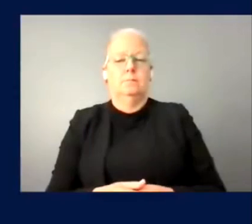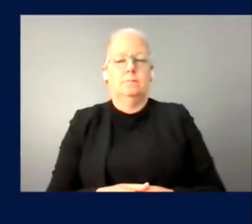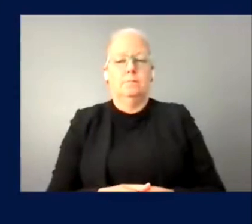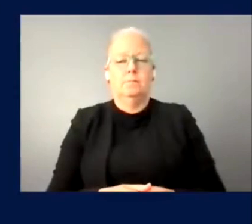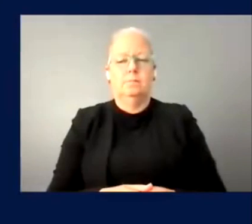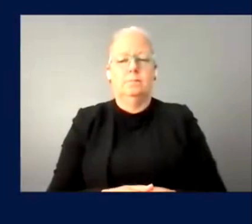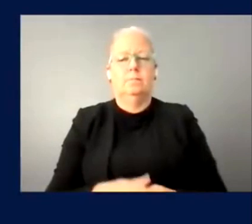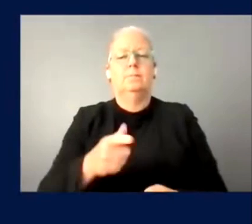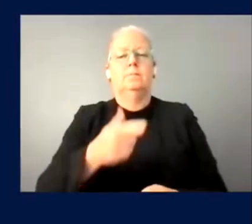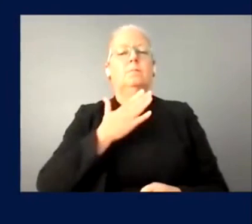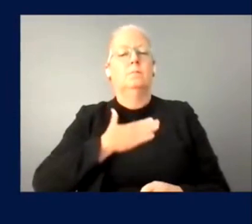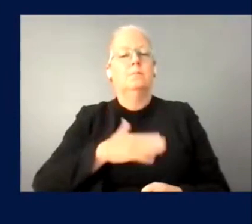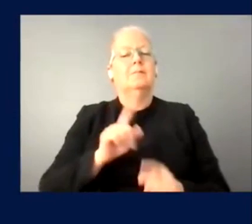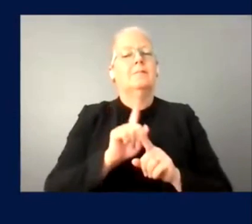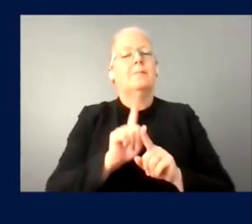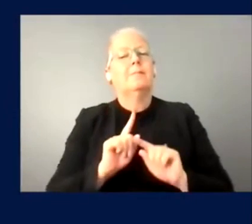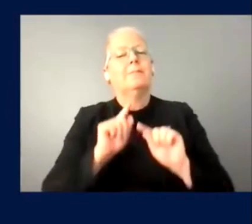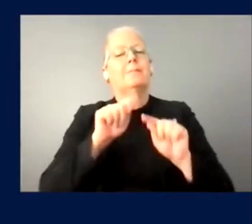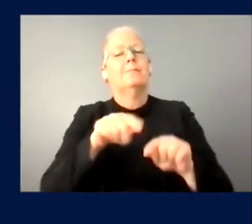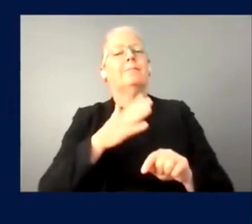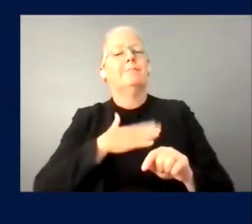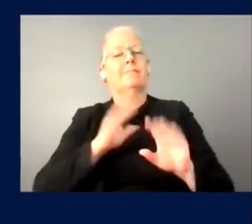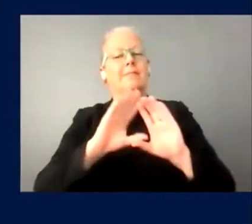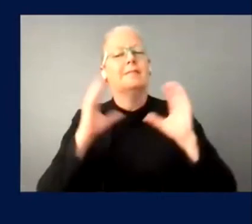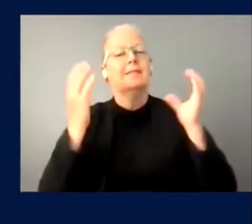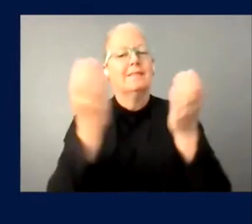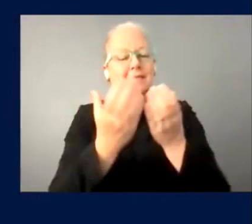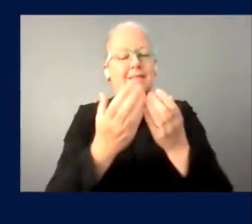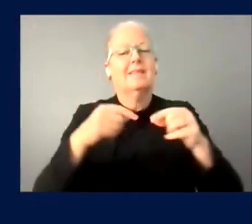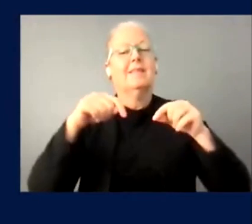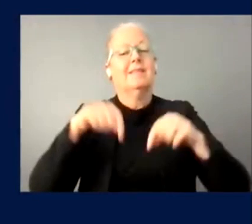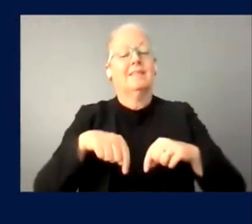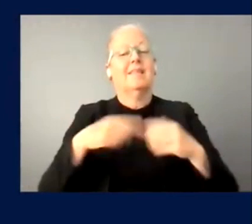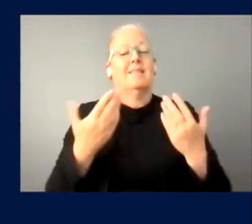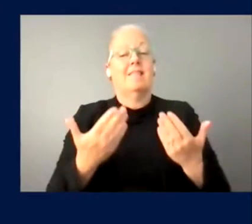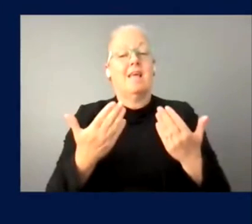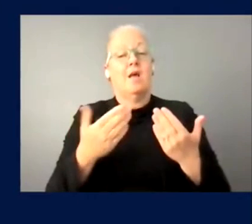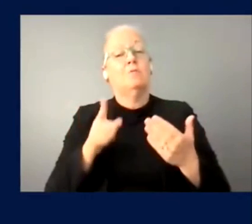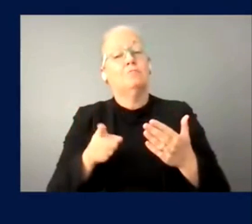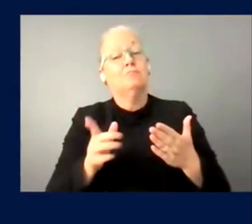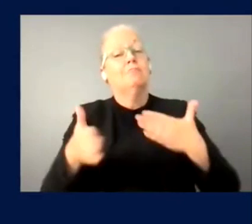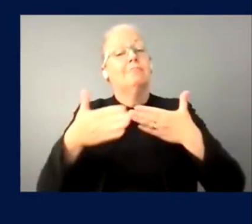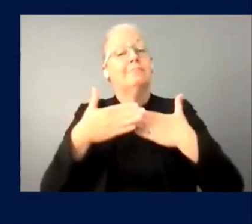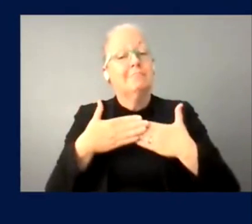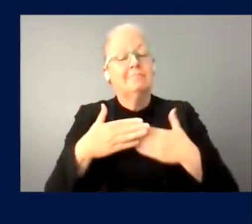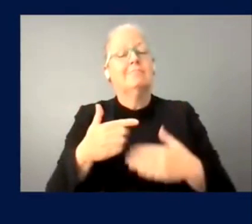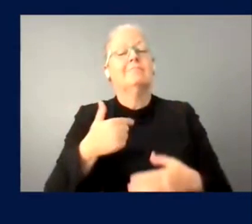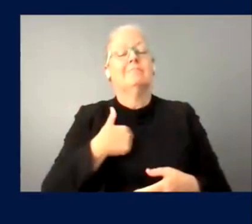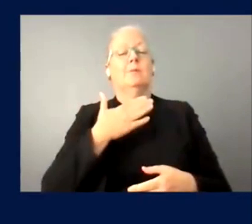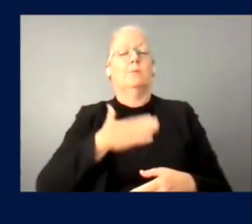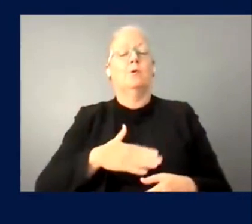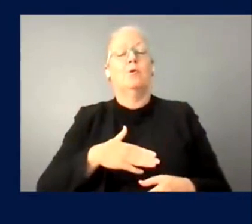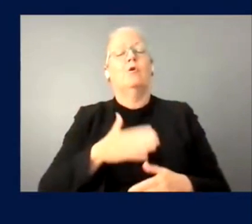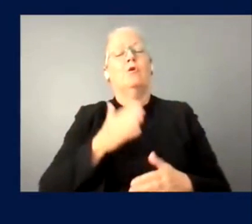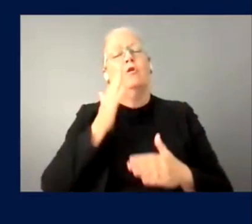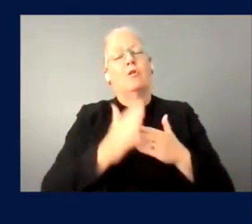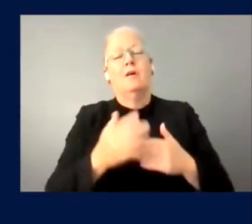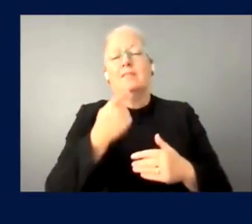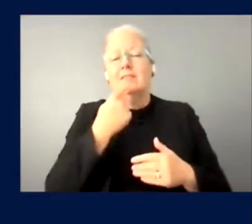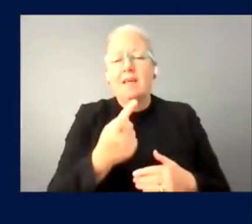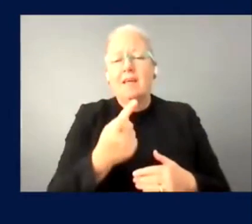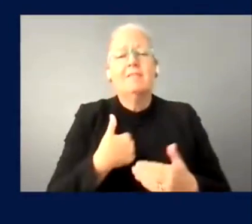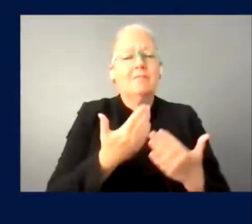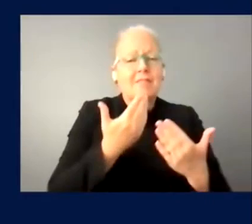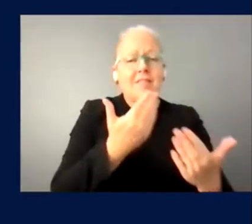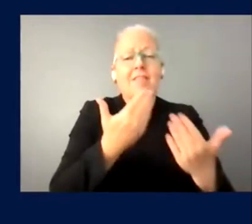So that brings our session for today to a close, and I just wanted to finish by saying thank you so much for attending,